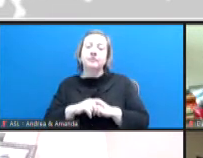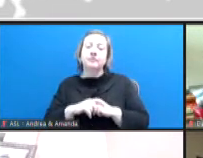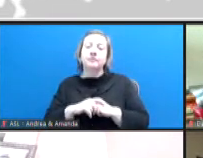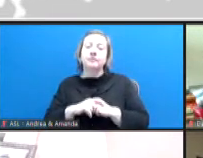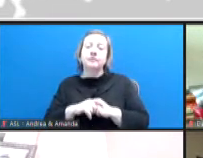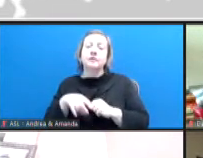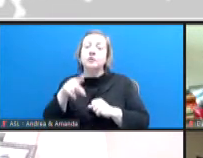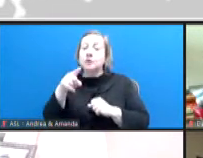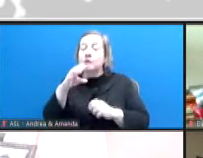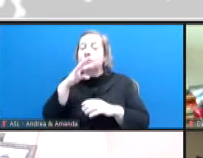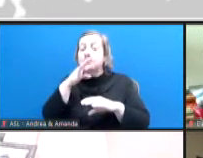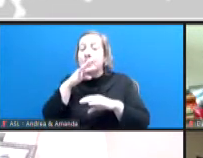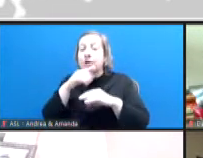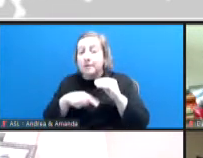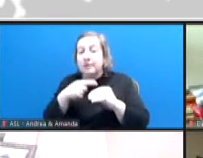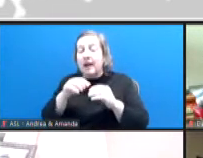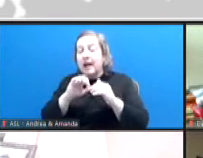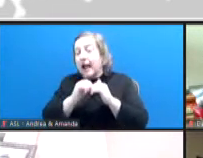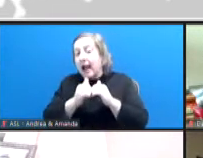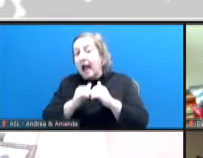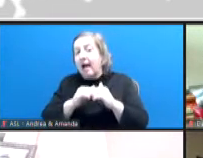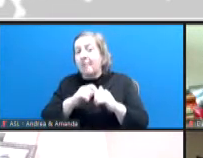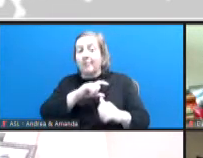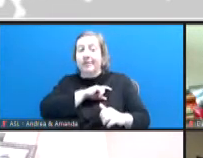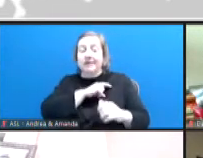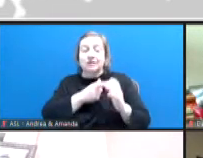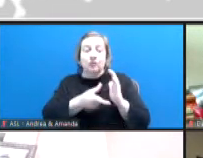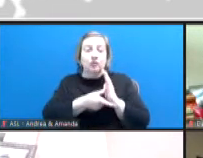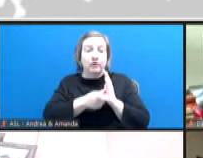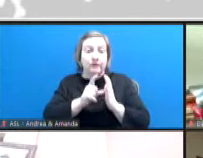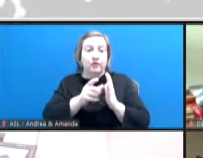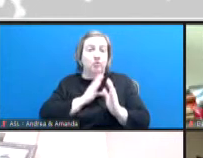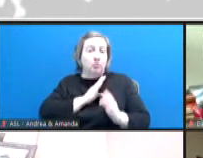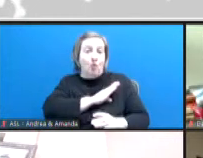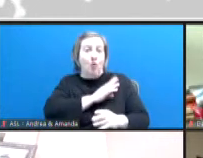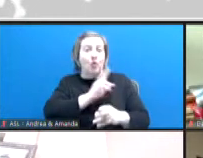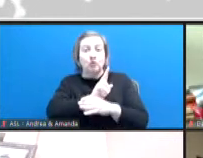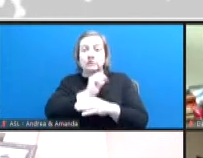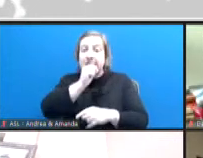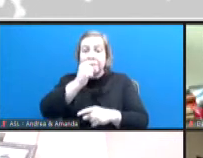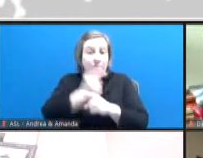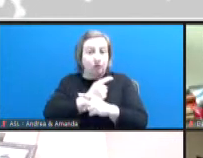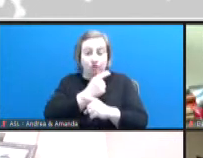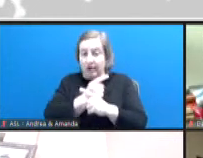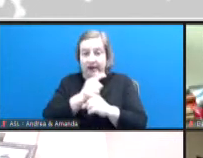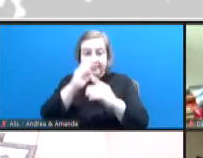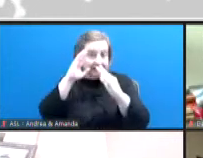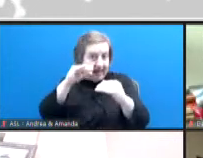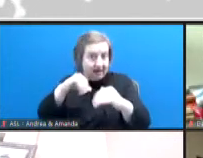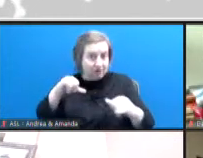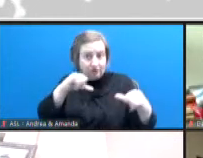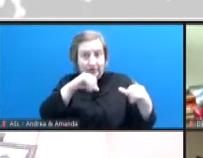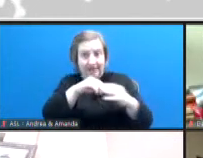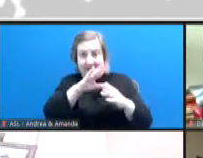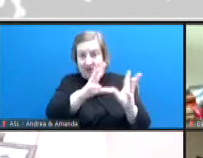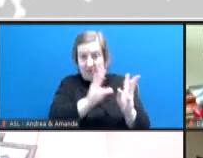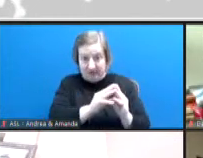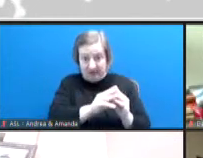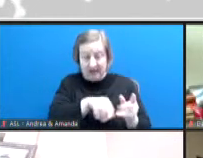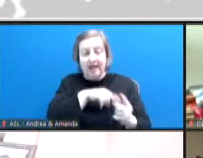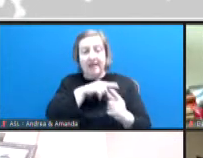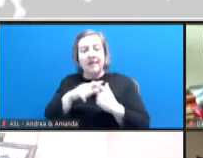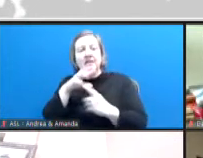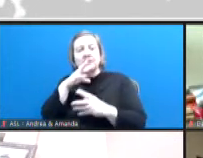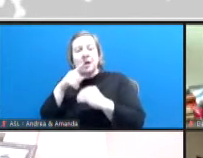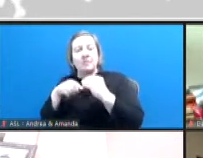You were talking about how the police review board used incorrect standards at some of their meetings and then talked about how the citizen